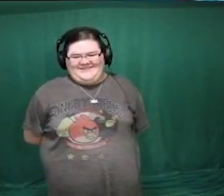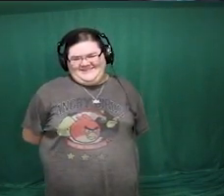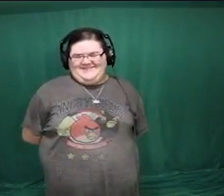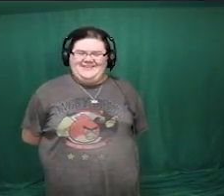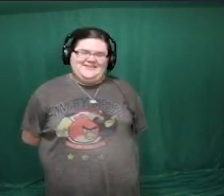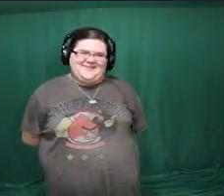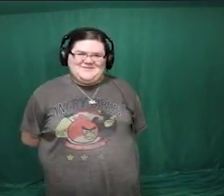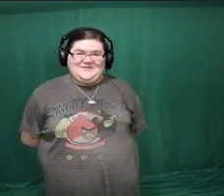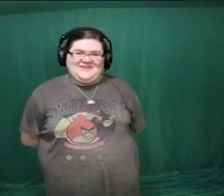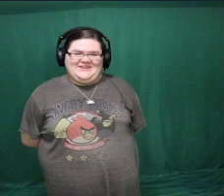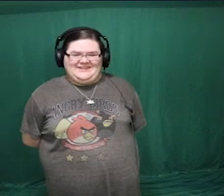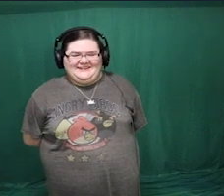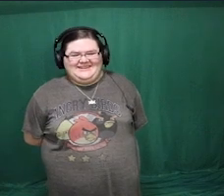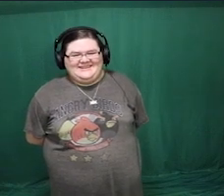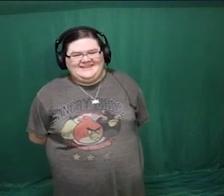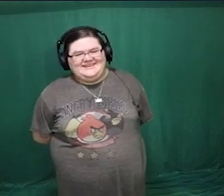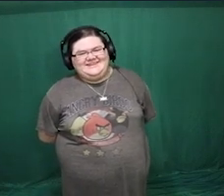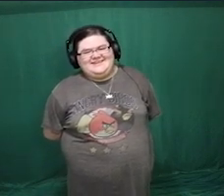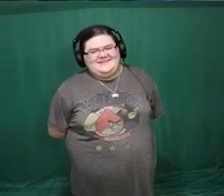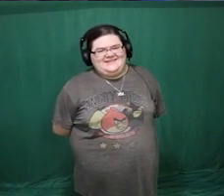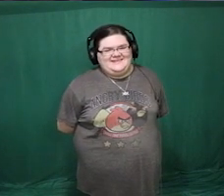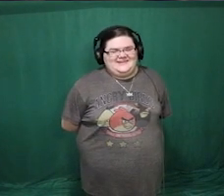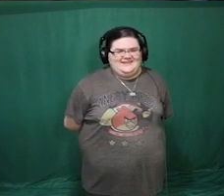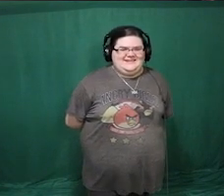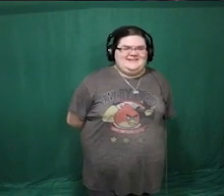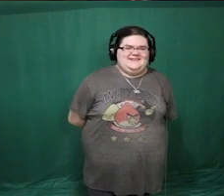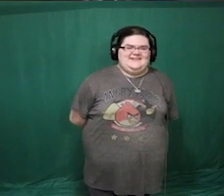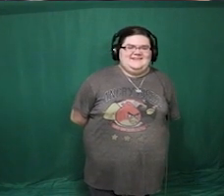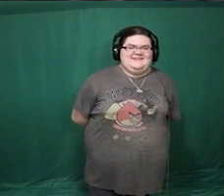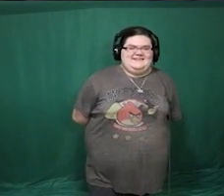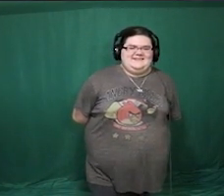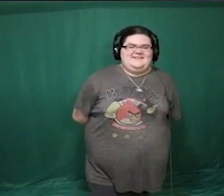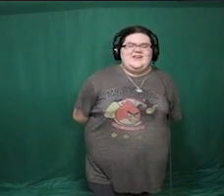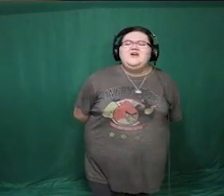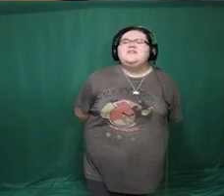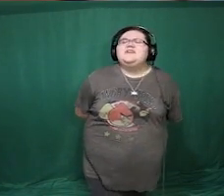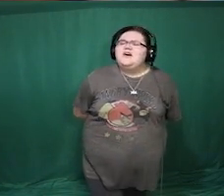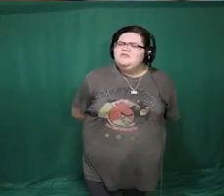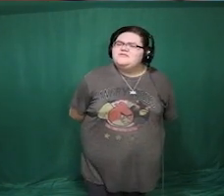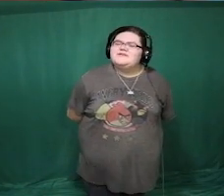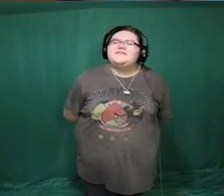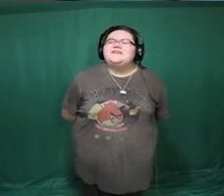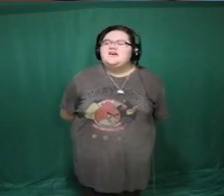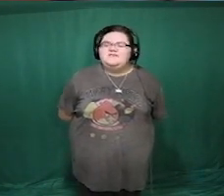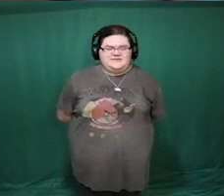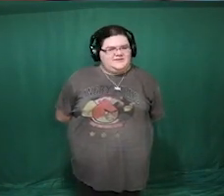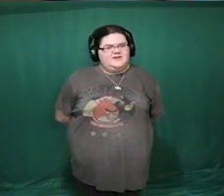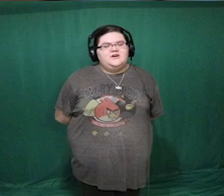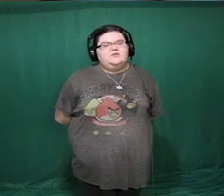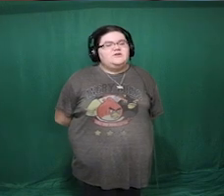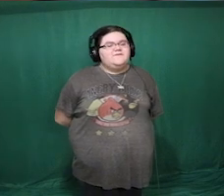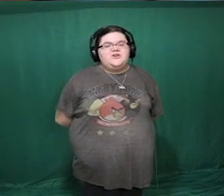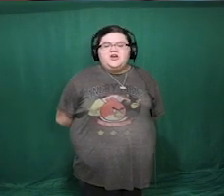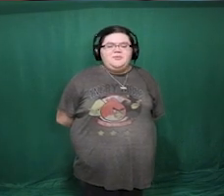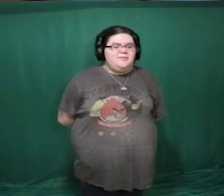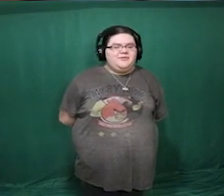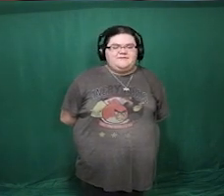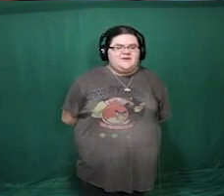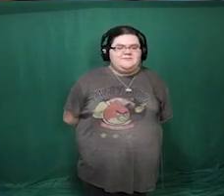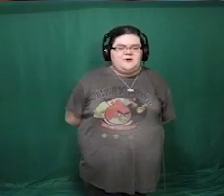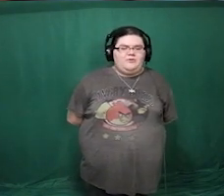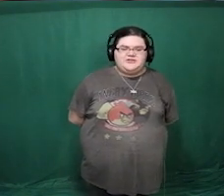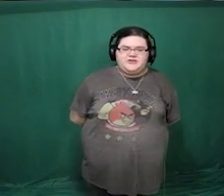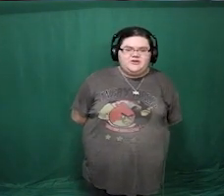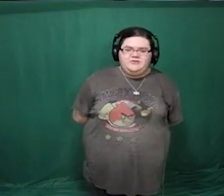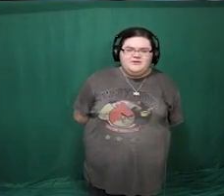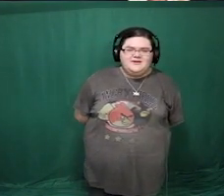Switchagoris. Press A, come on, fam. Press A, you know this! No, they don't! What if they don't? What if the new people have